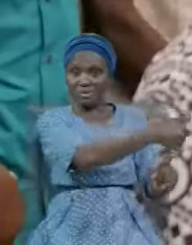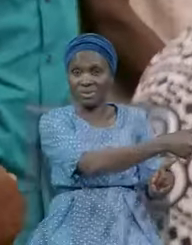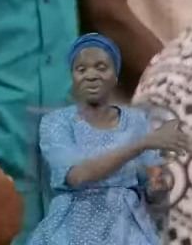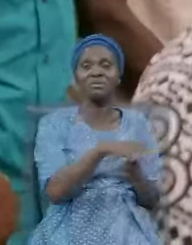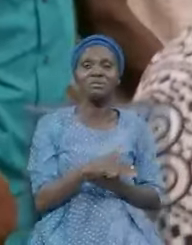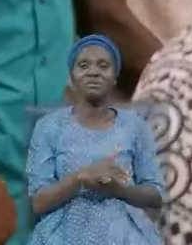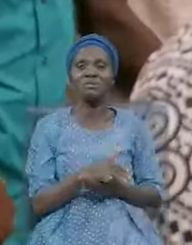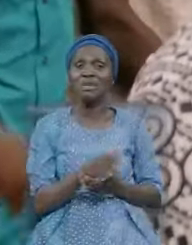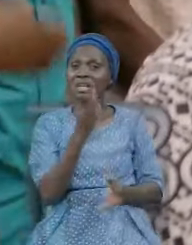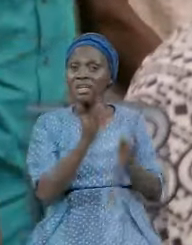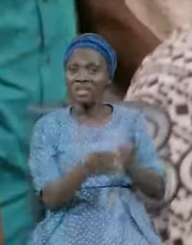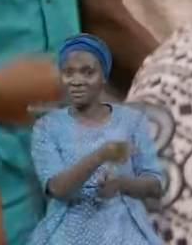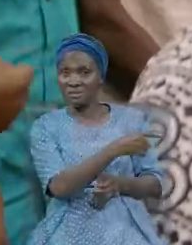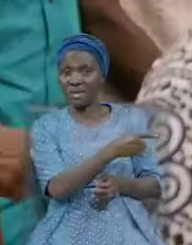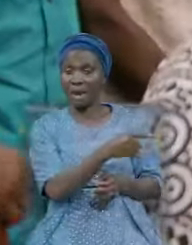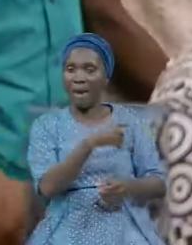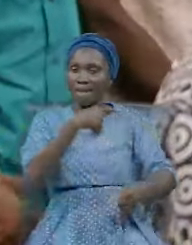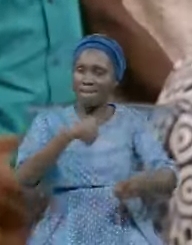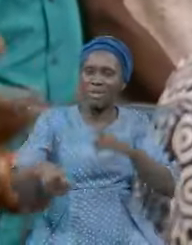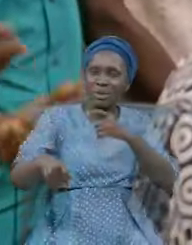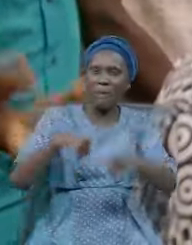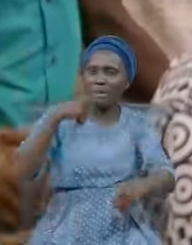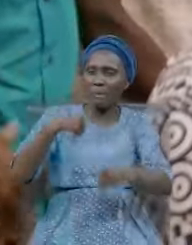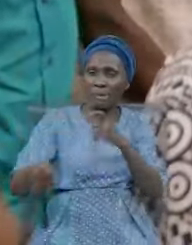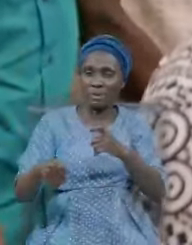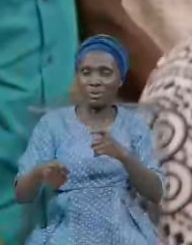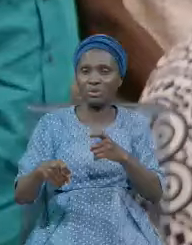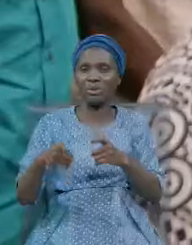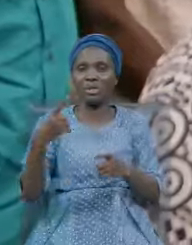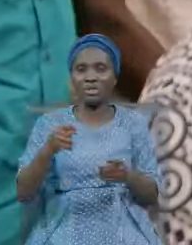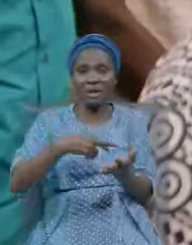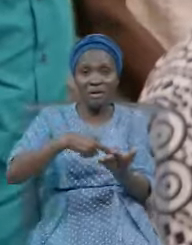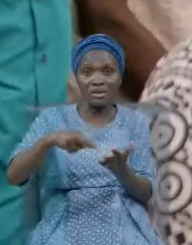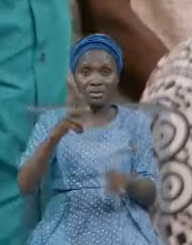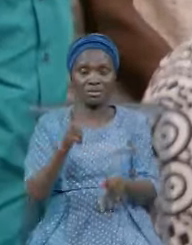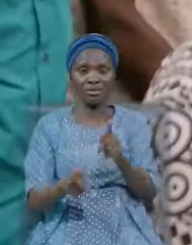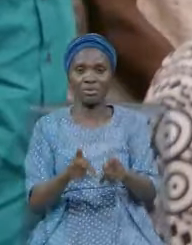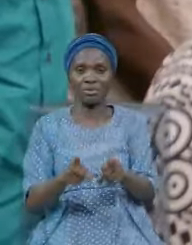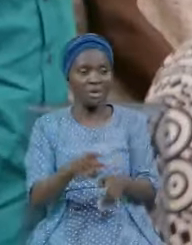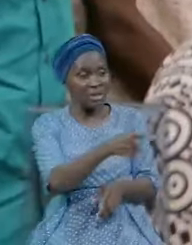If they persecute the righteous, they are unrighteous.